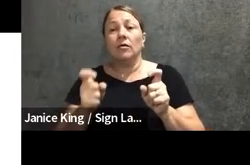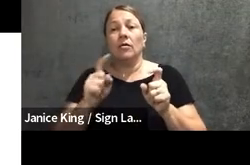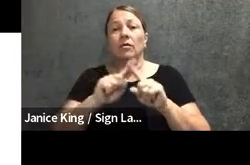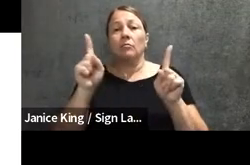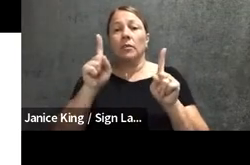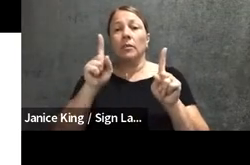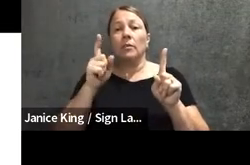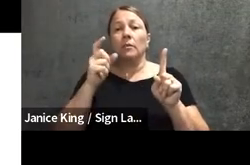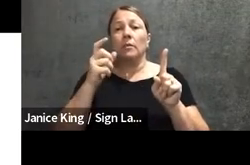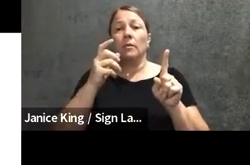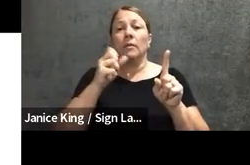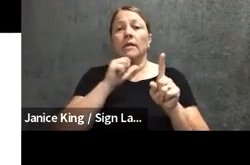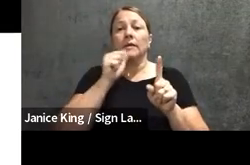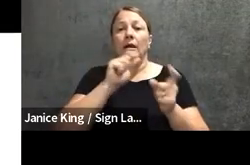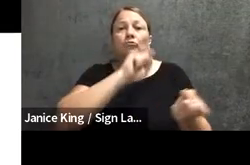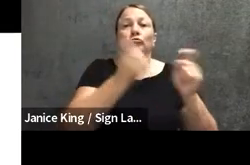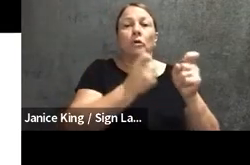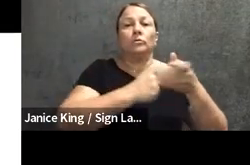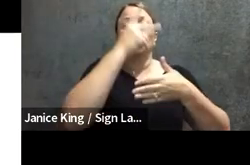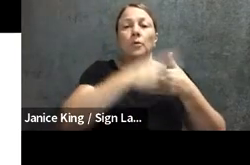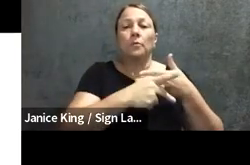service, program, or activity.